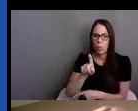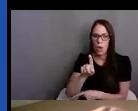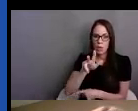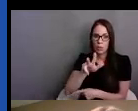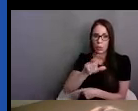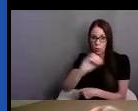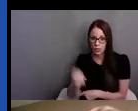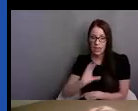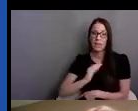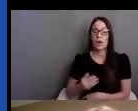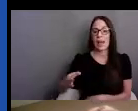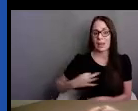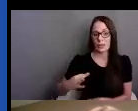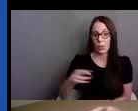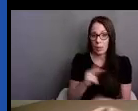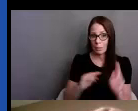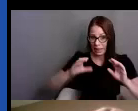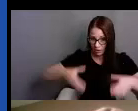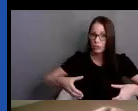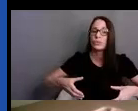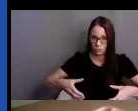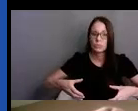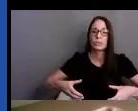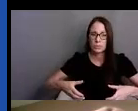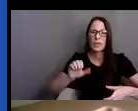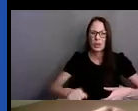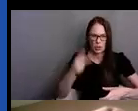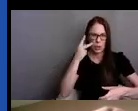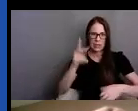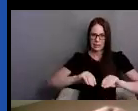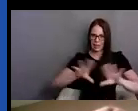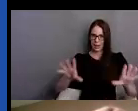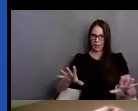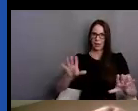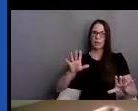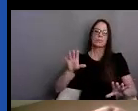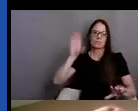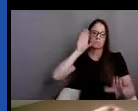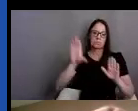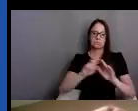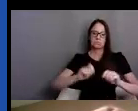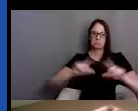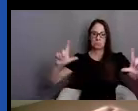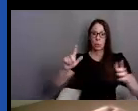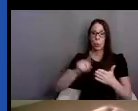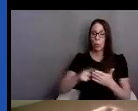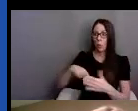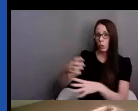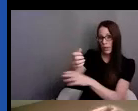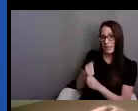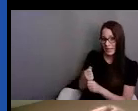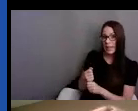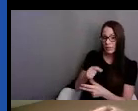57.13% of our eligible population. You can see on the slide here what we've received as far as all of the brands that